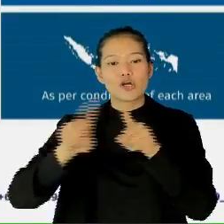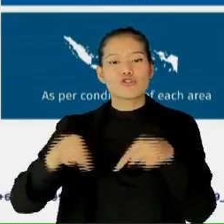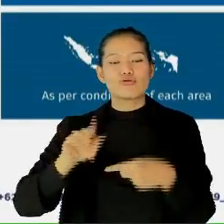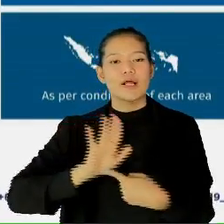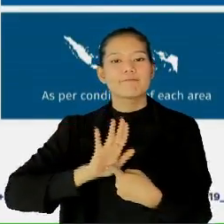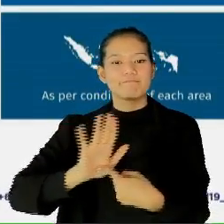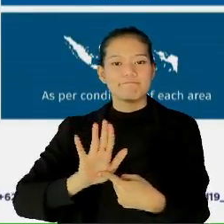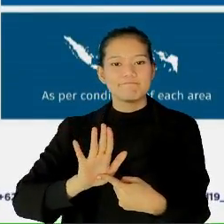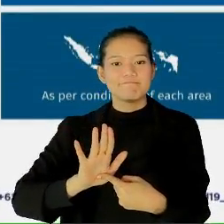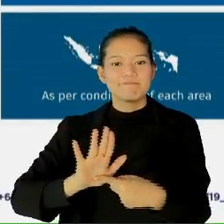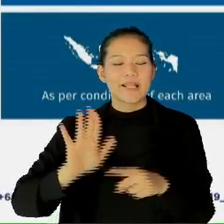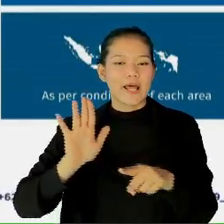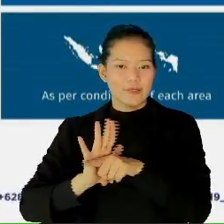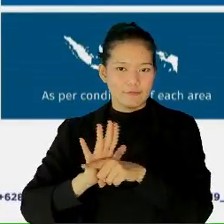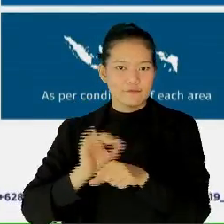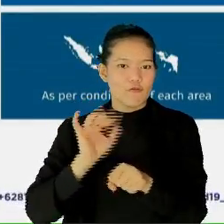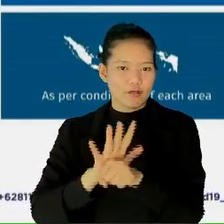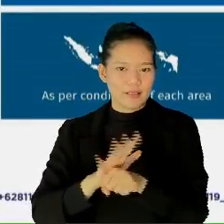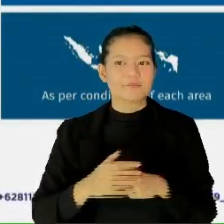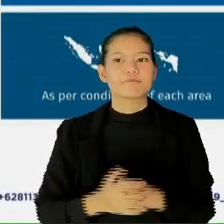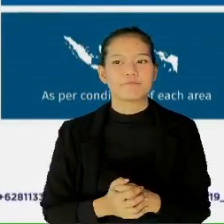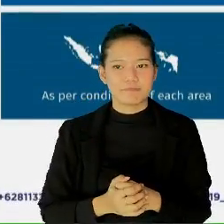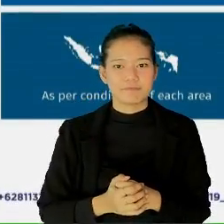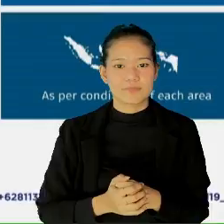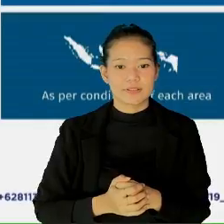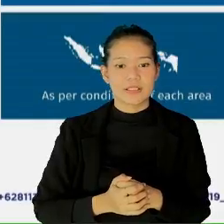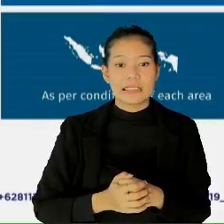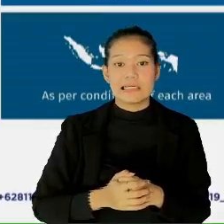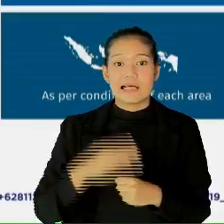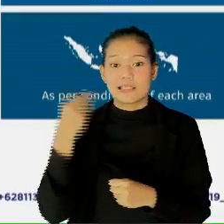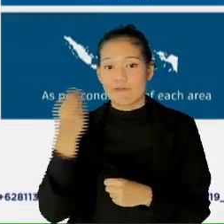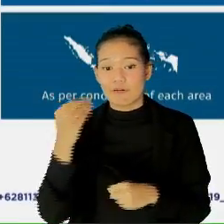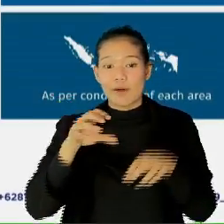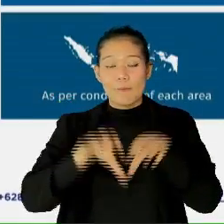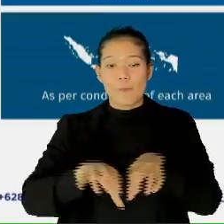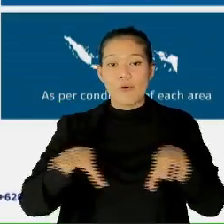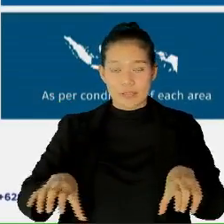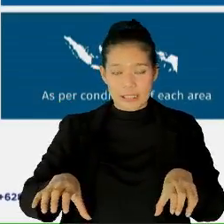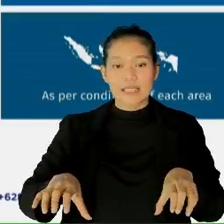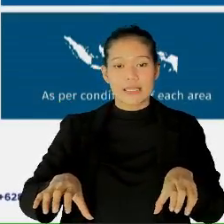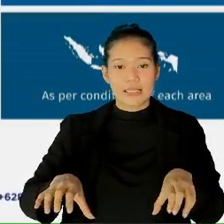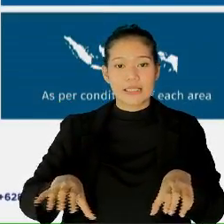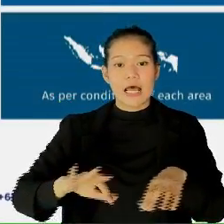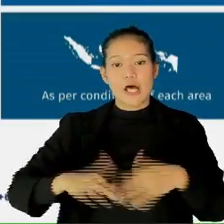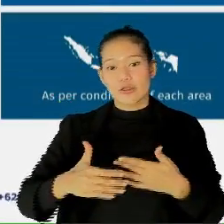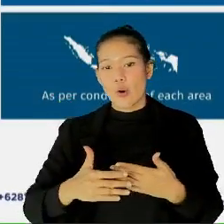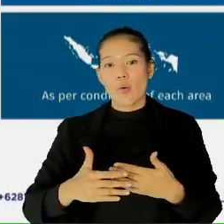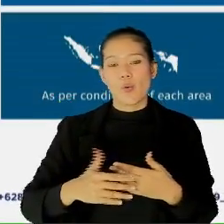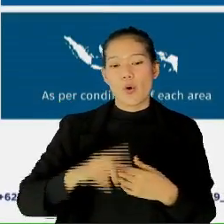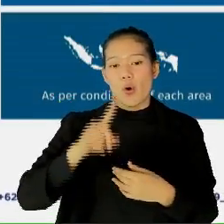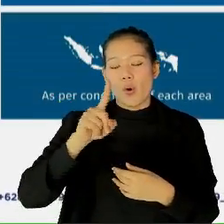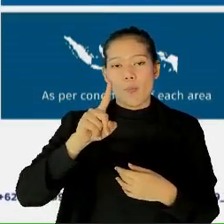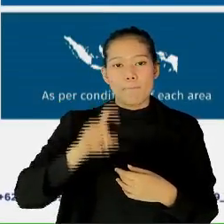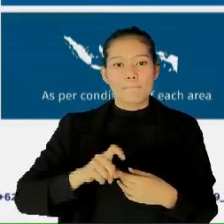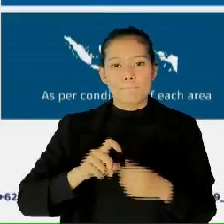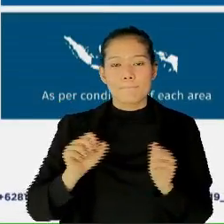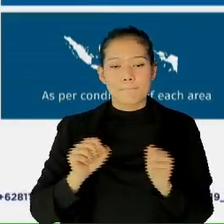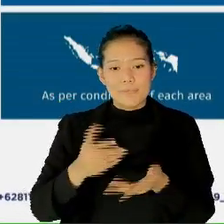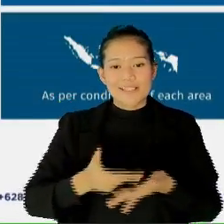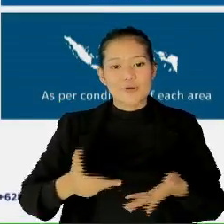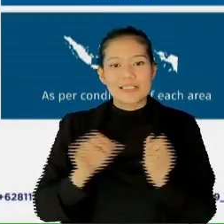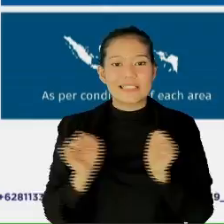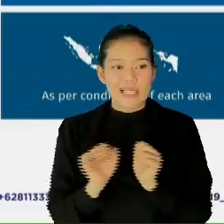risk. Logistics and good transportations vehicle travelers and travelers with certain health conditions